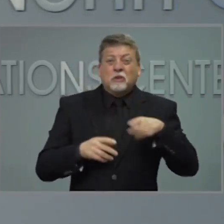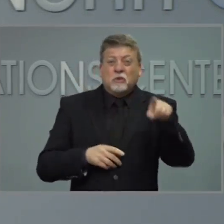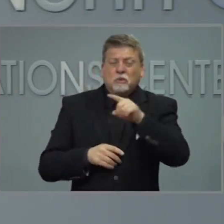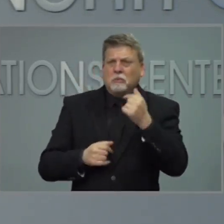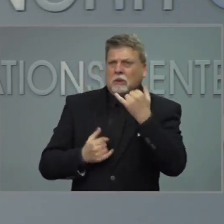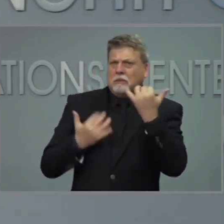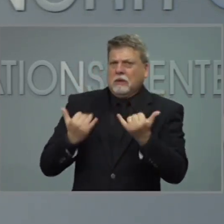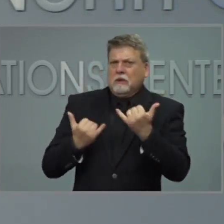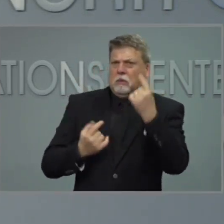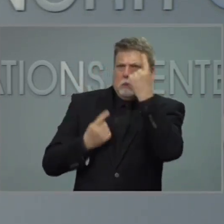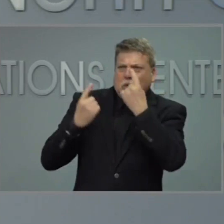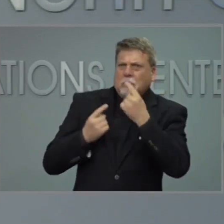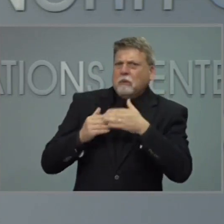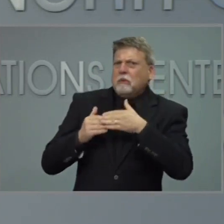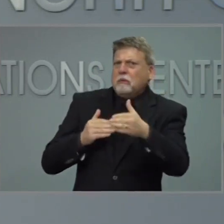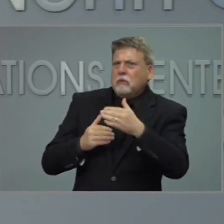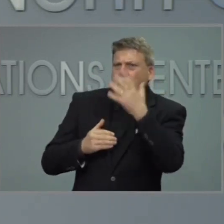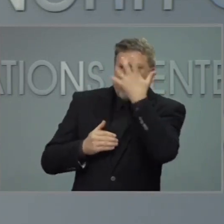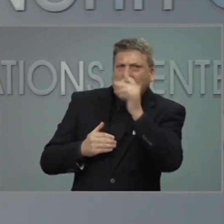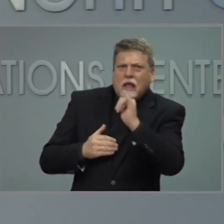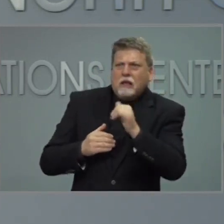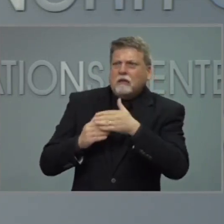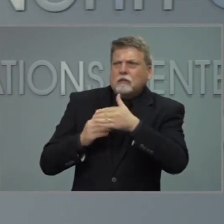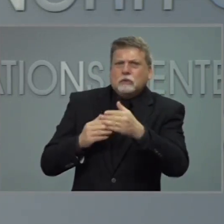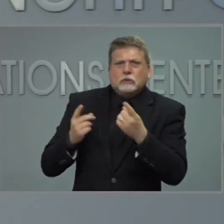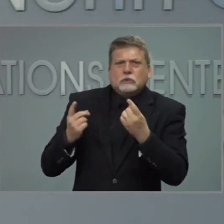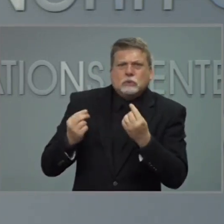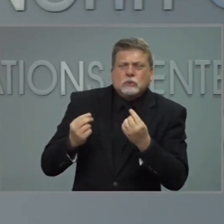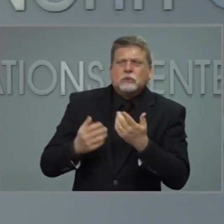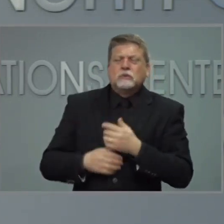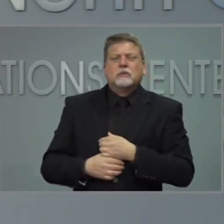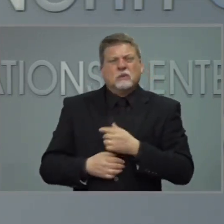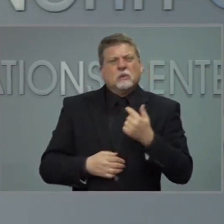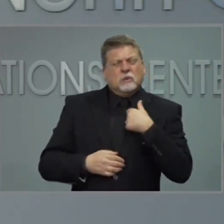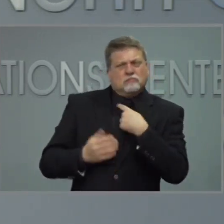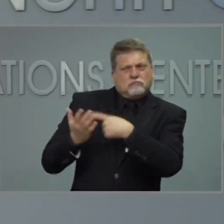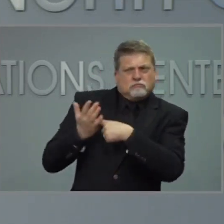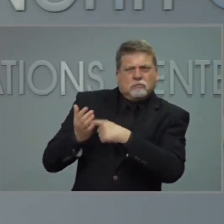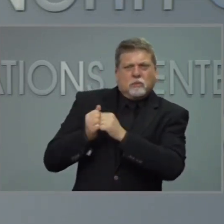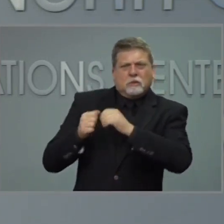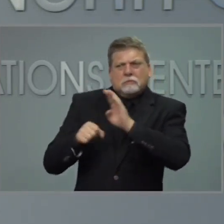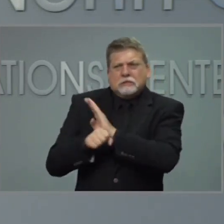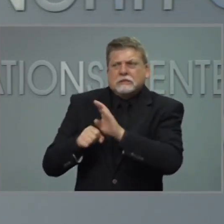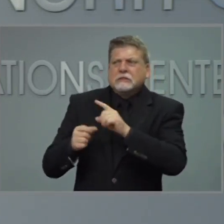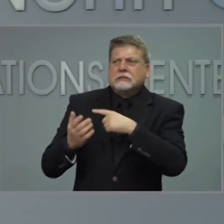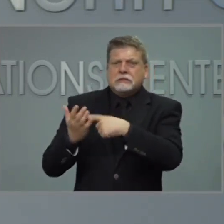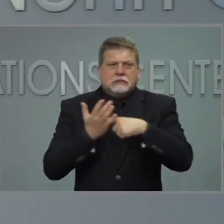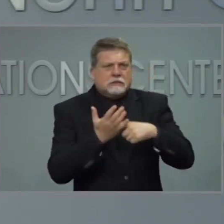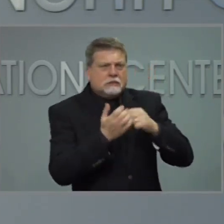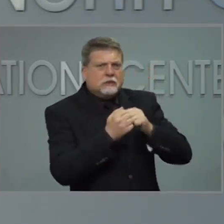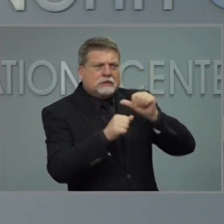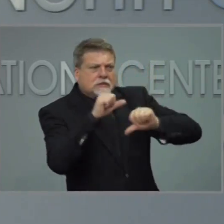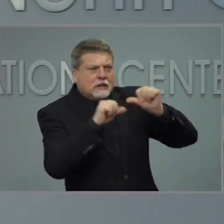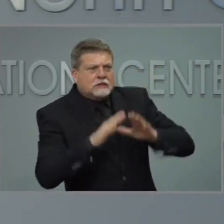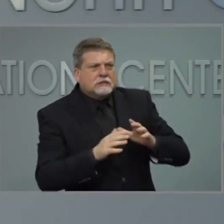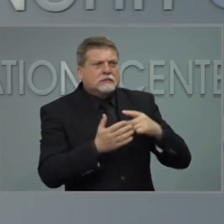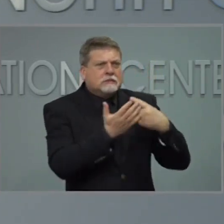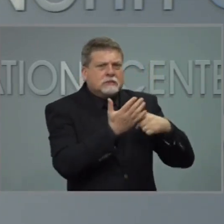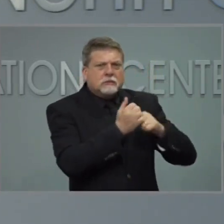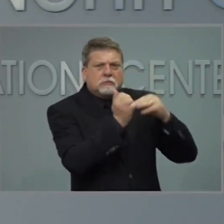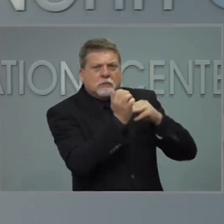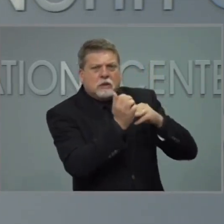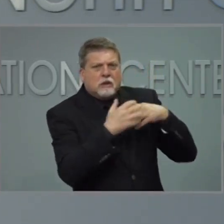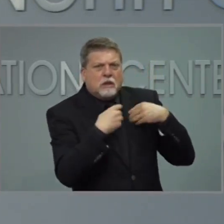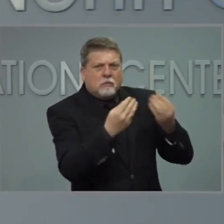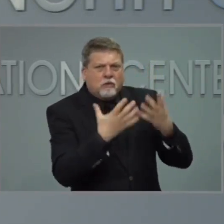health experts, hearing from businesses and their needs, and following the science and the data. Soon we will be giving